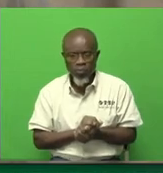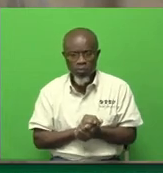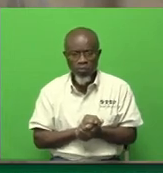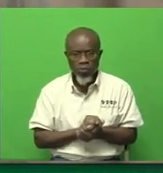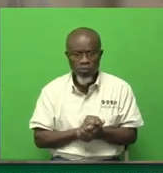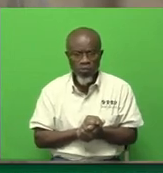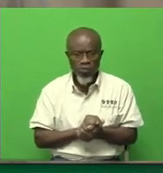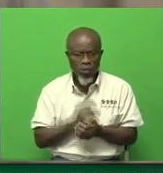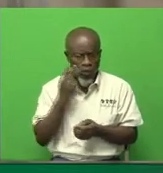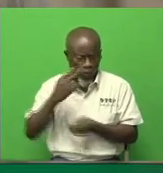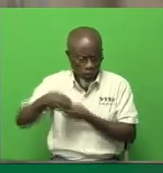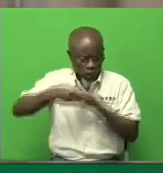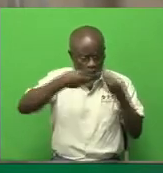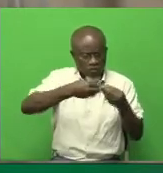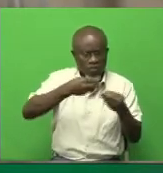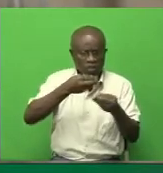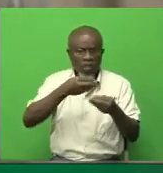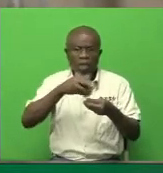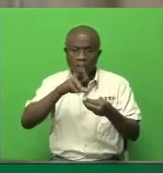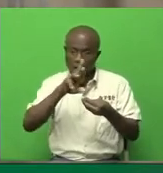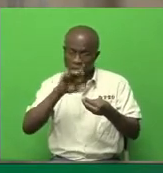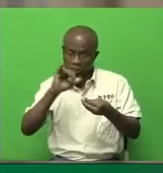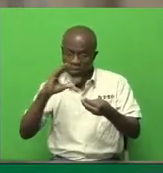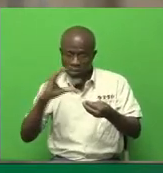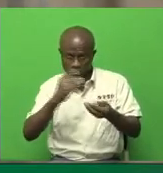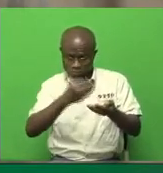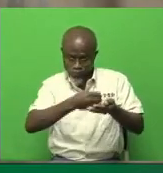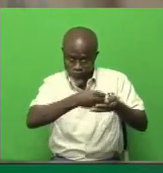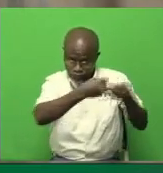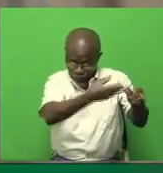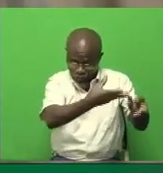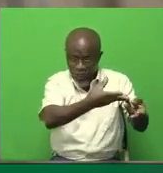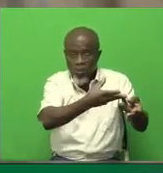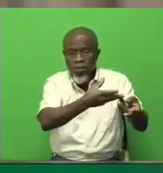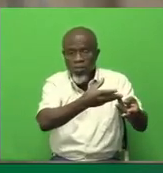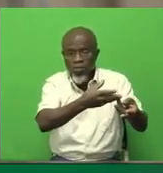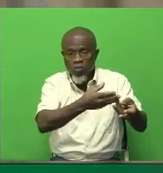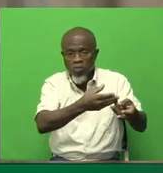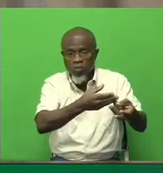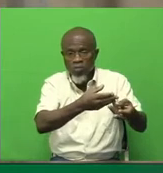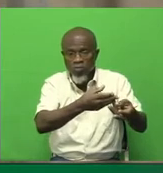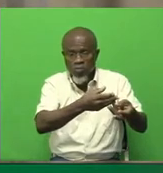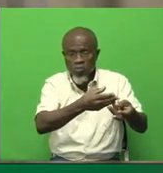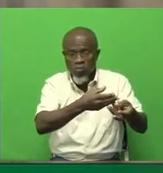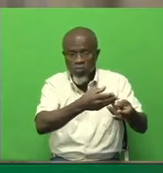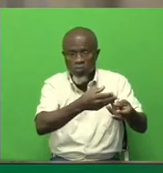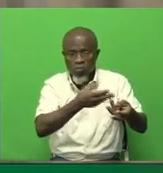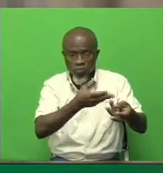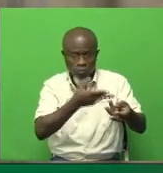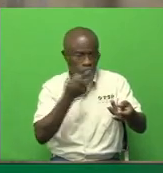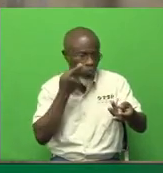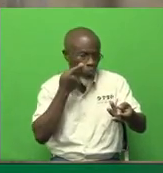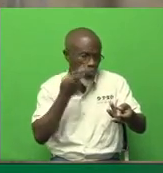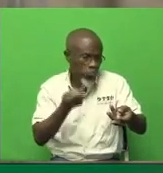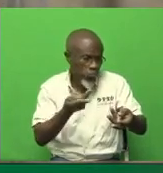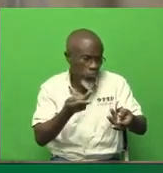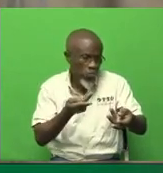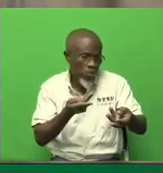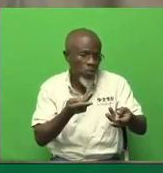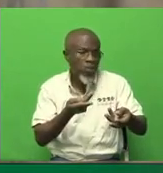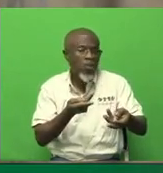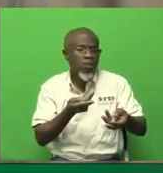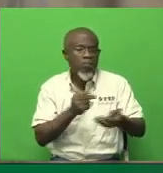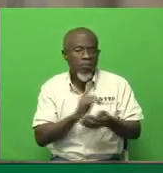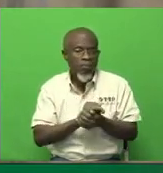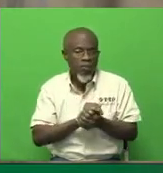for these public consultations because in the budget presentation through the Social Security investment program we are told that the